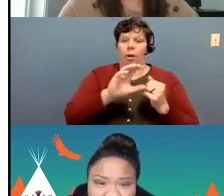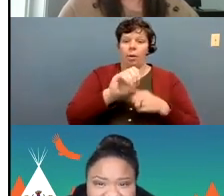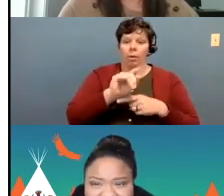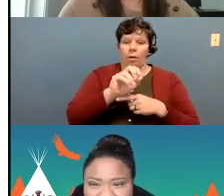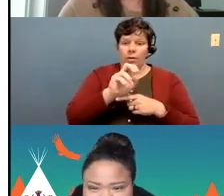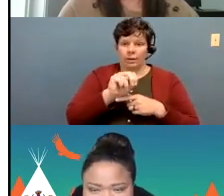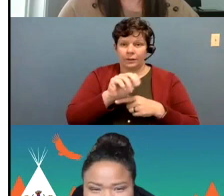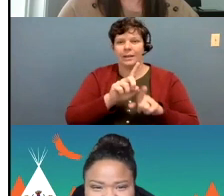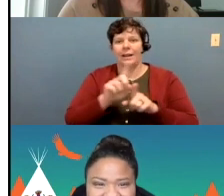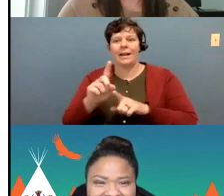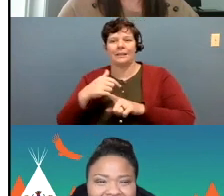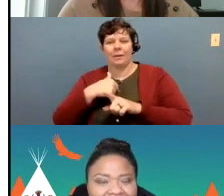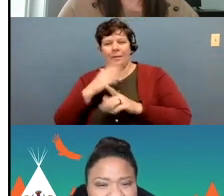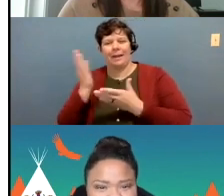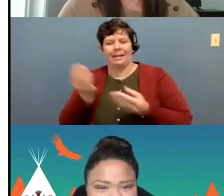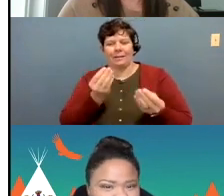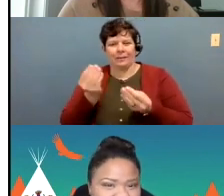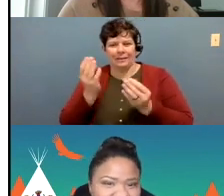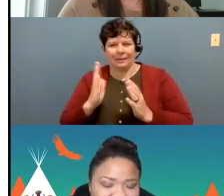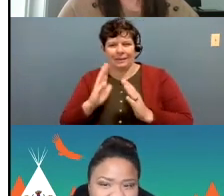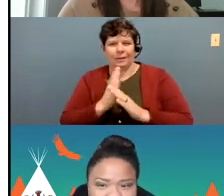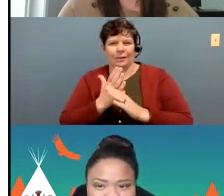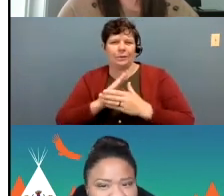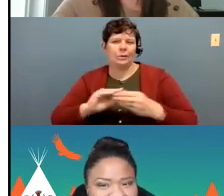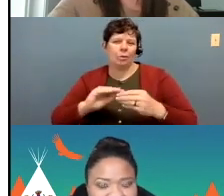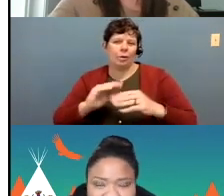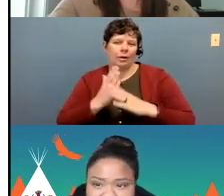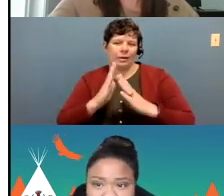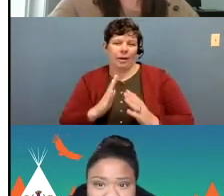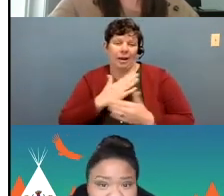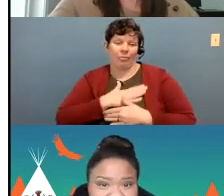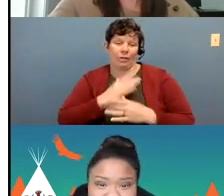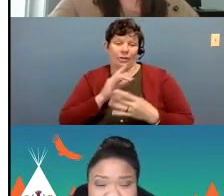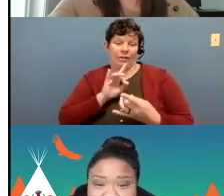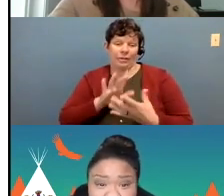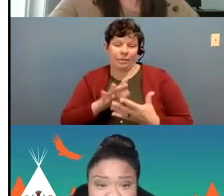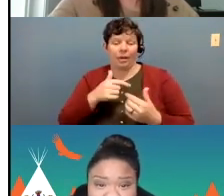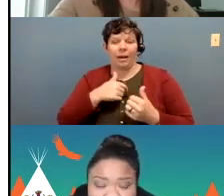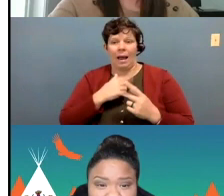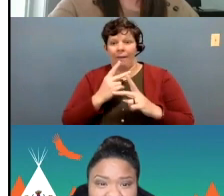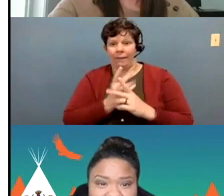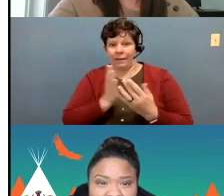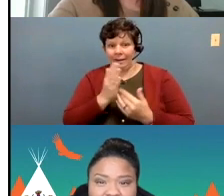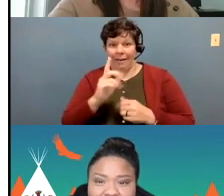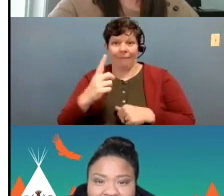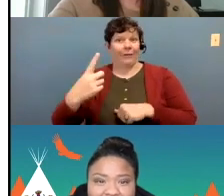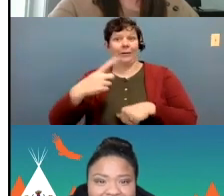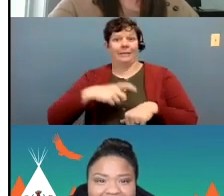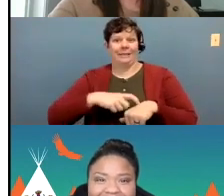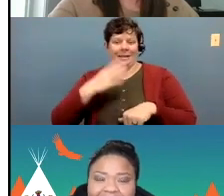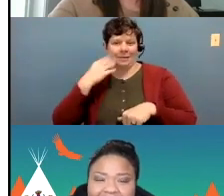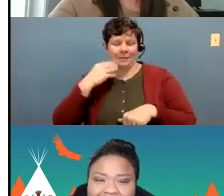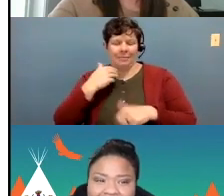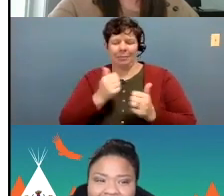a storyteller and a facilitator. I always appreciate having that feedback. Again, I'm navigating this as a first. I'm trying to be a maverick